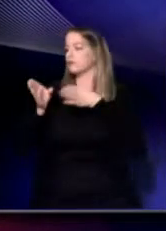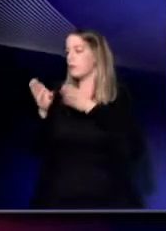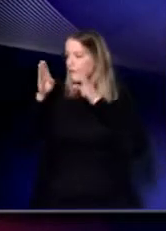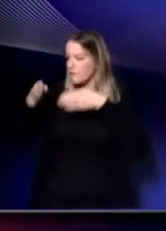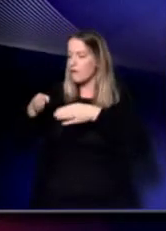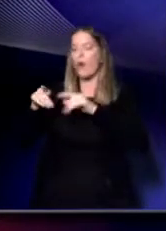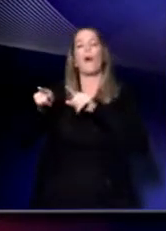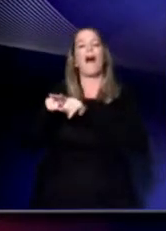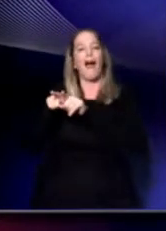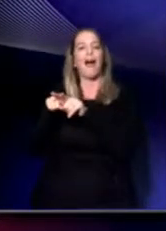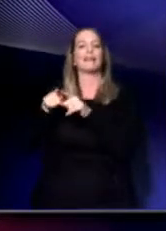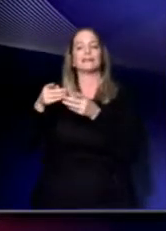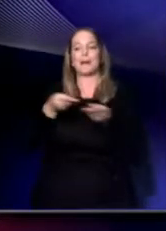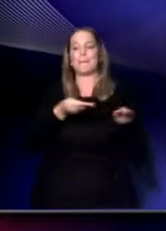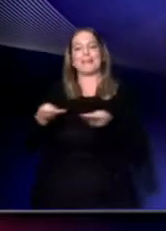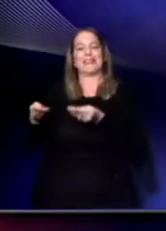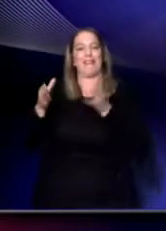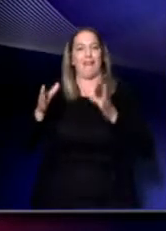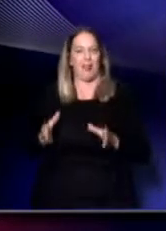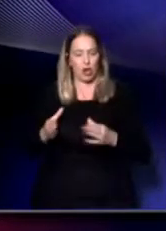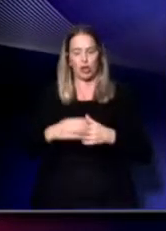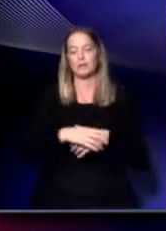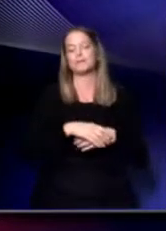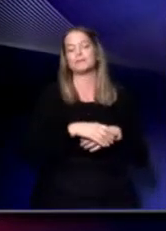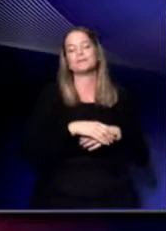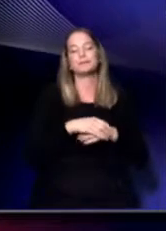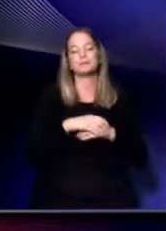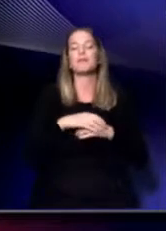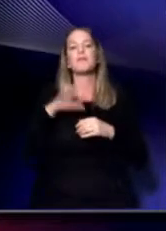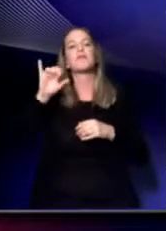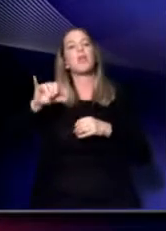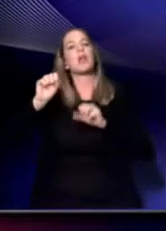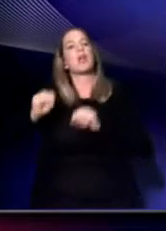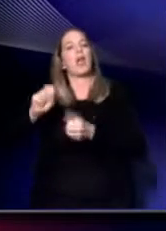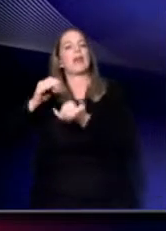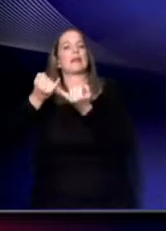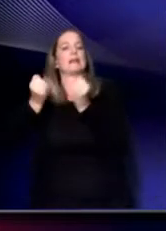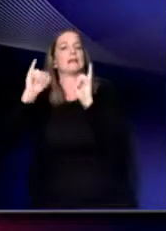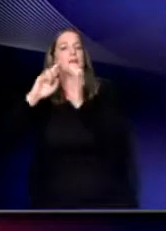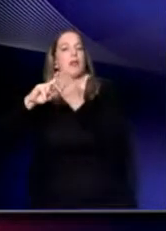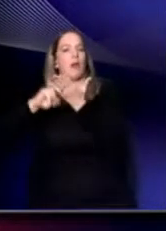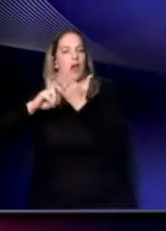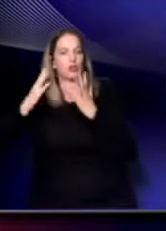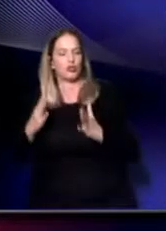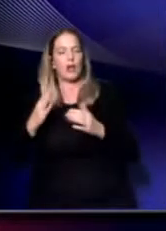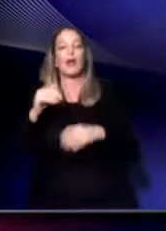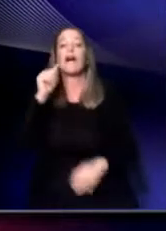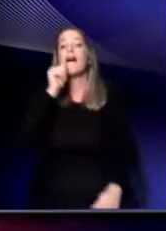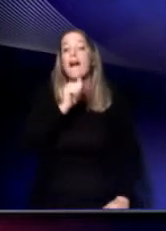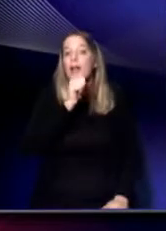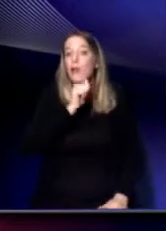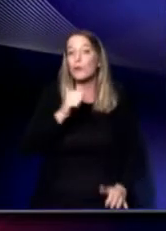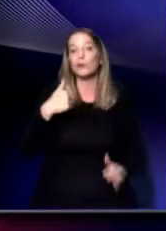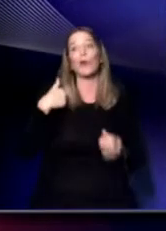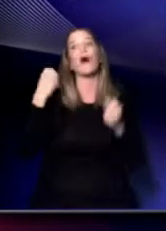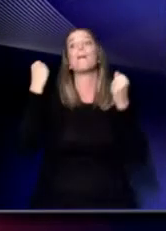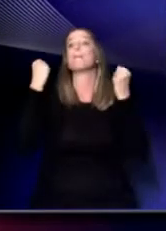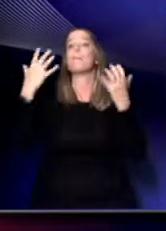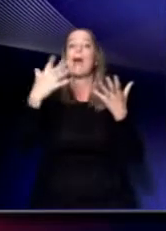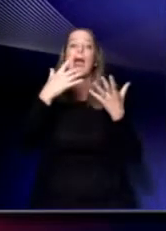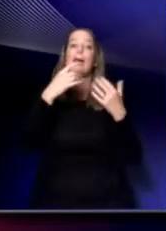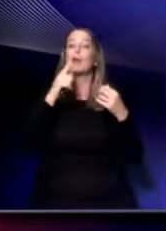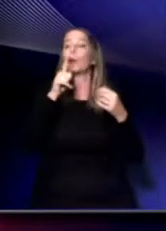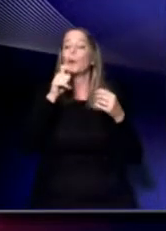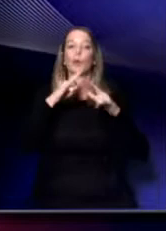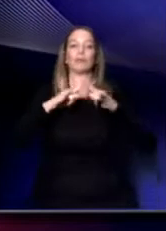And in Arizona, there are hundreds of lawyers serving as mediators, and